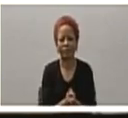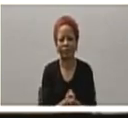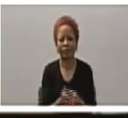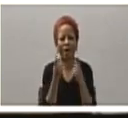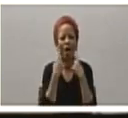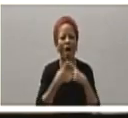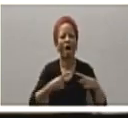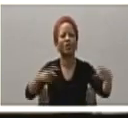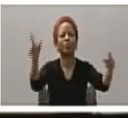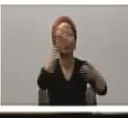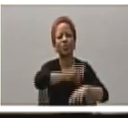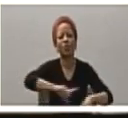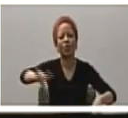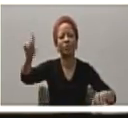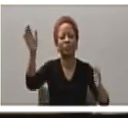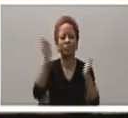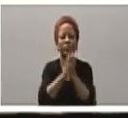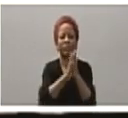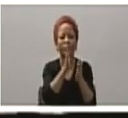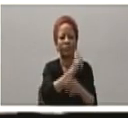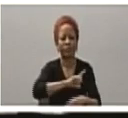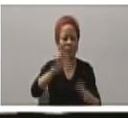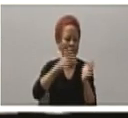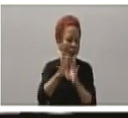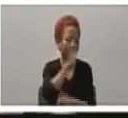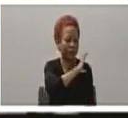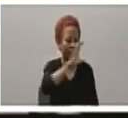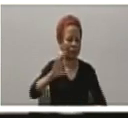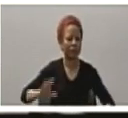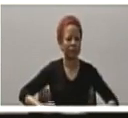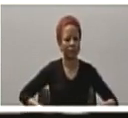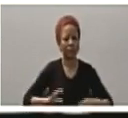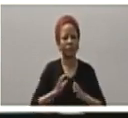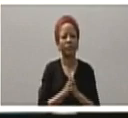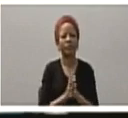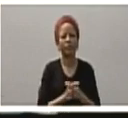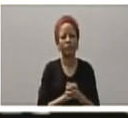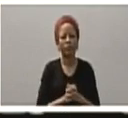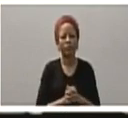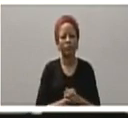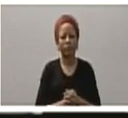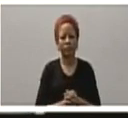The Gospel of the Lord. Praise to you, Lord Jesus